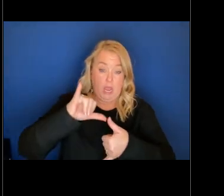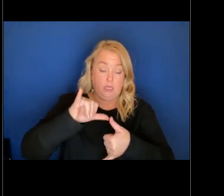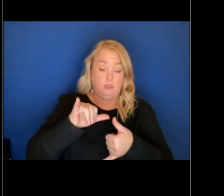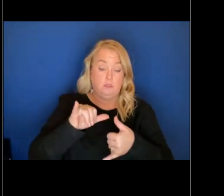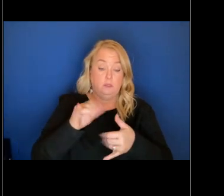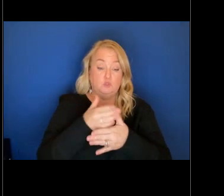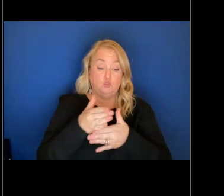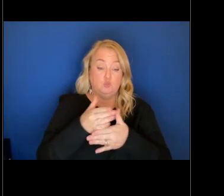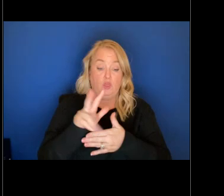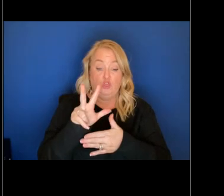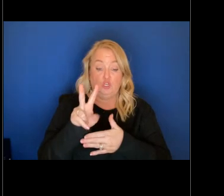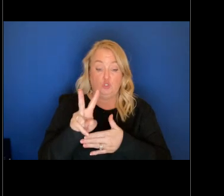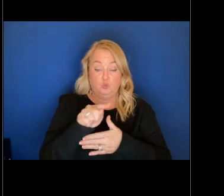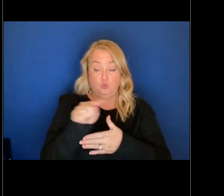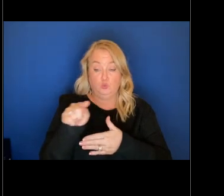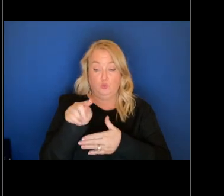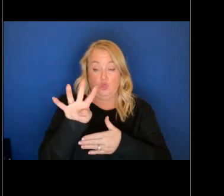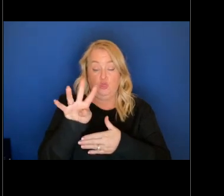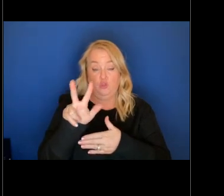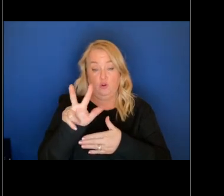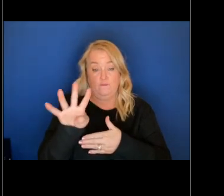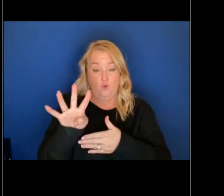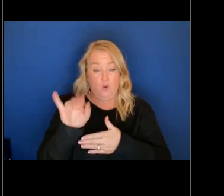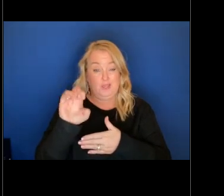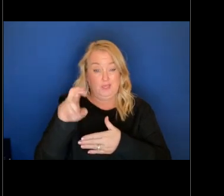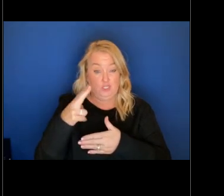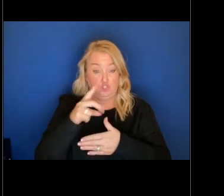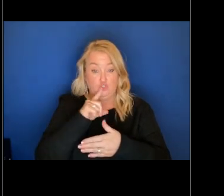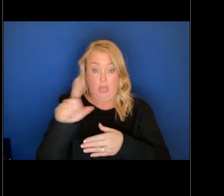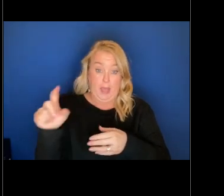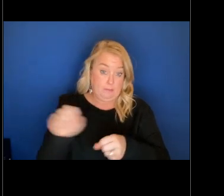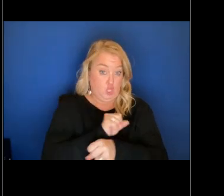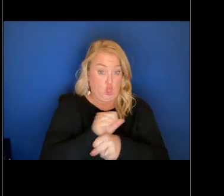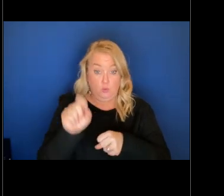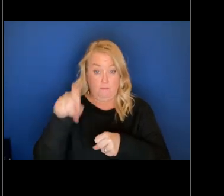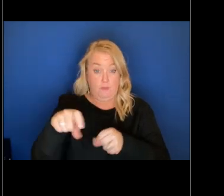32 inches and 34 inches an absolute requirement?